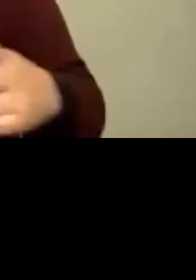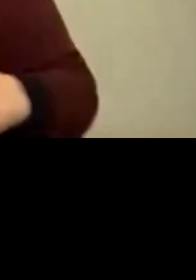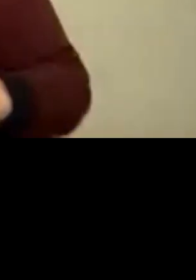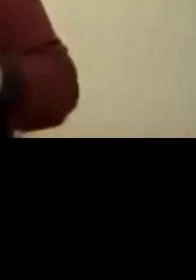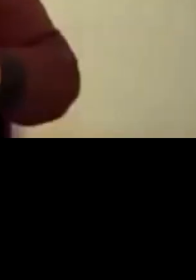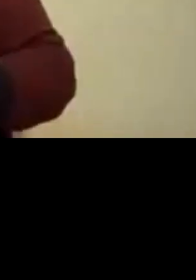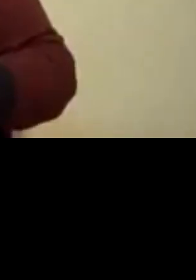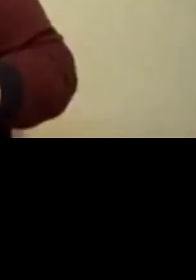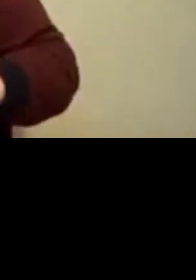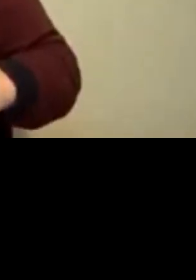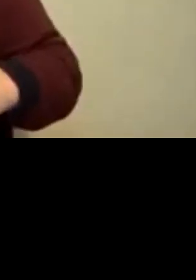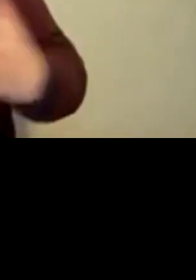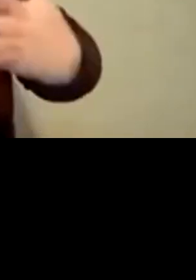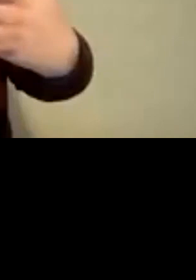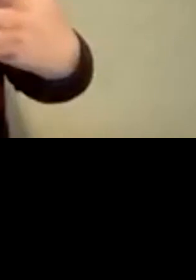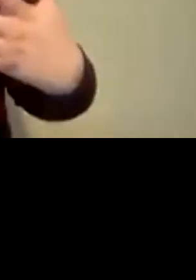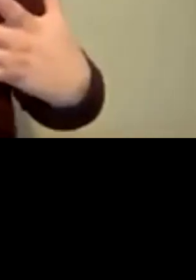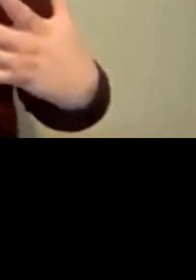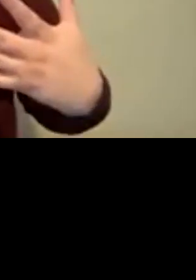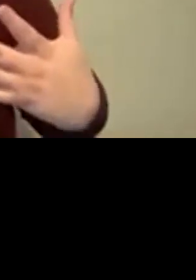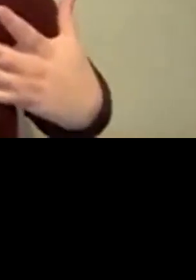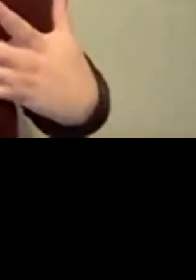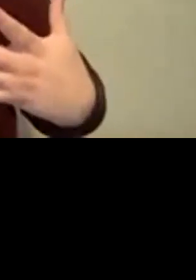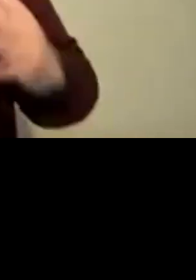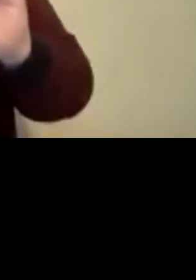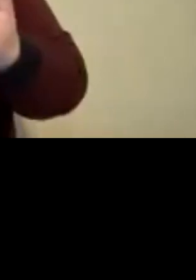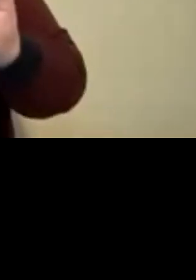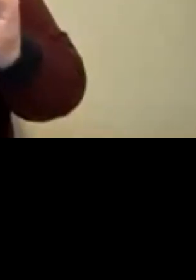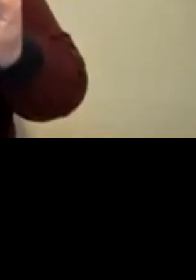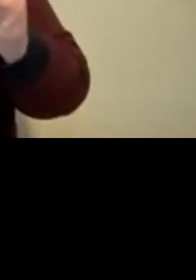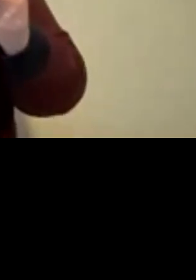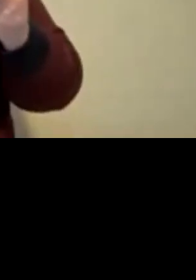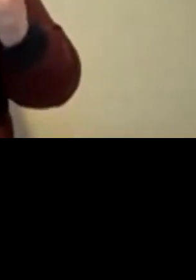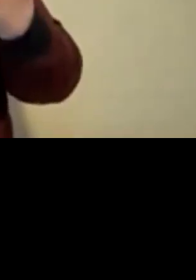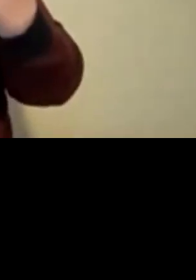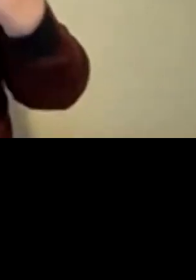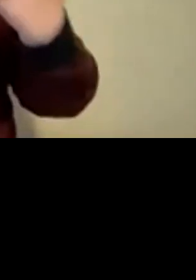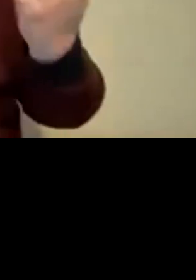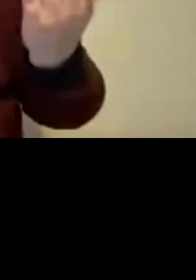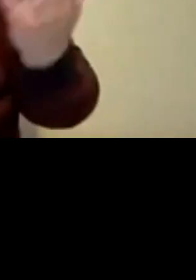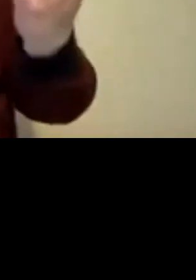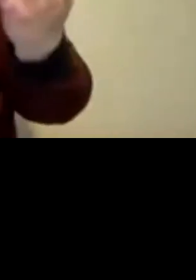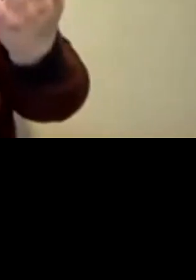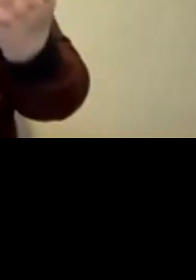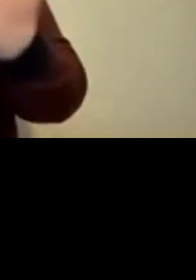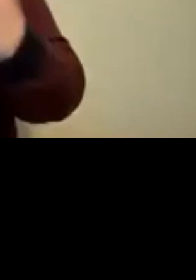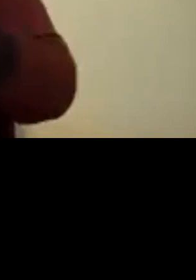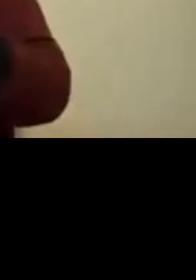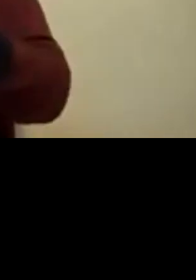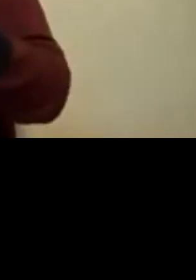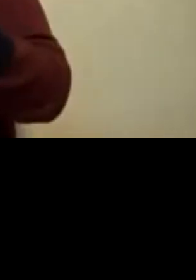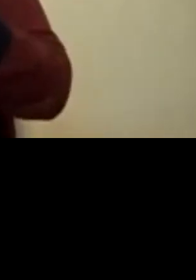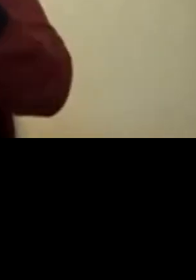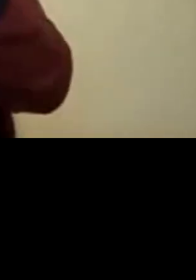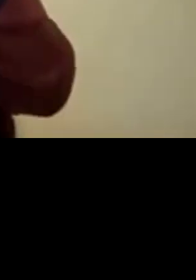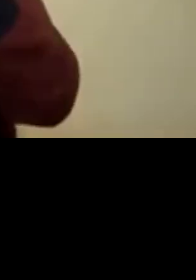endorsing that just as highly as some of the other ones that kind of get around it. But ultimately, even in